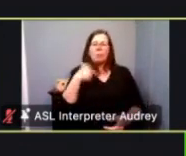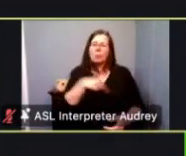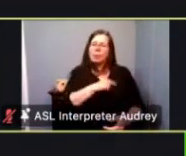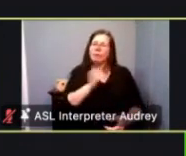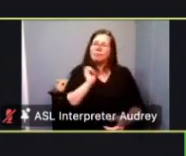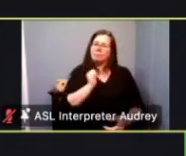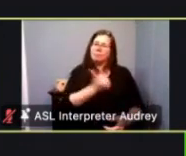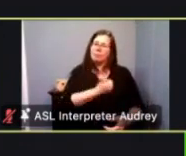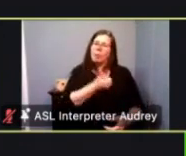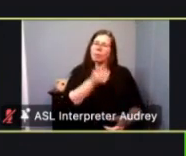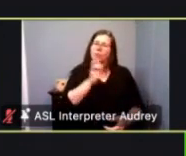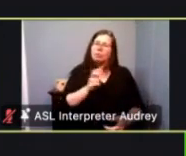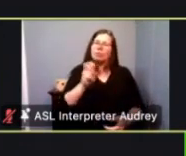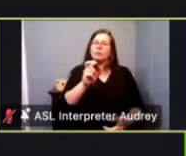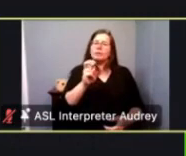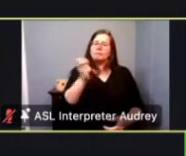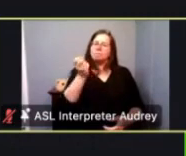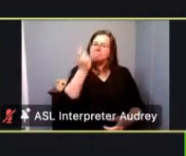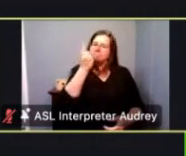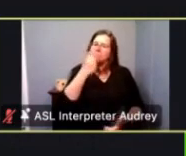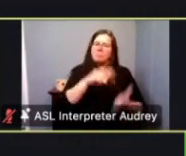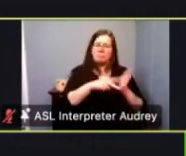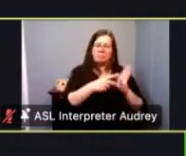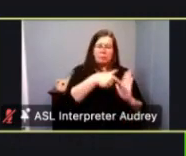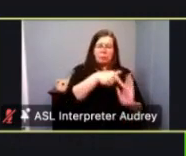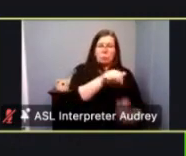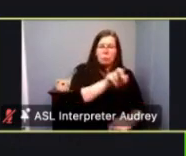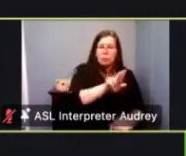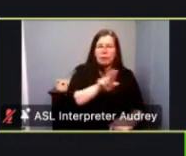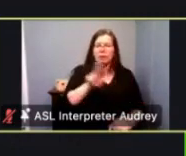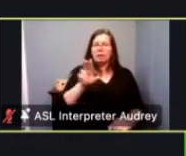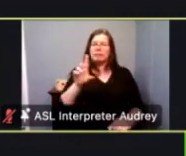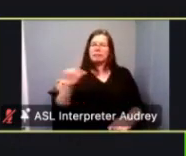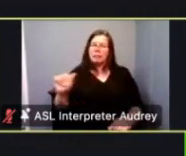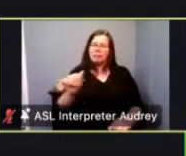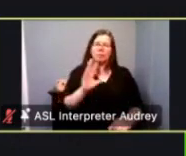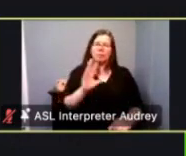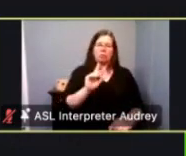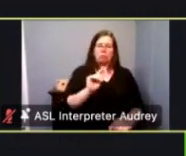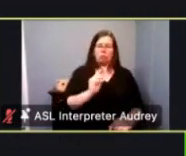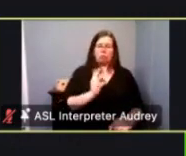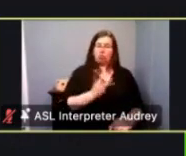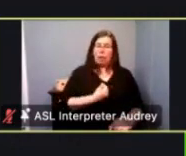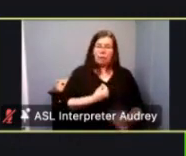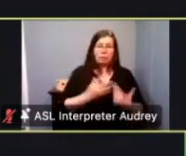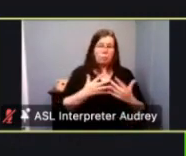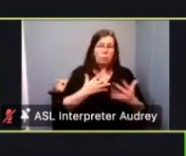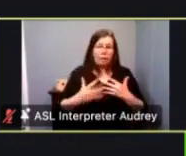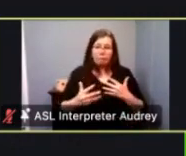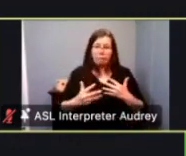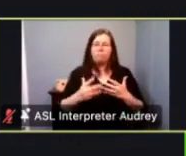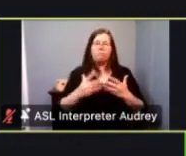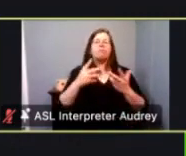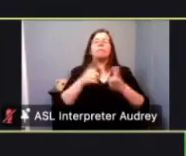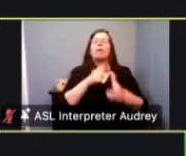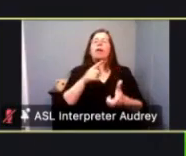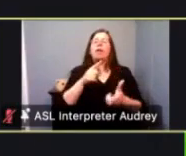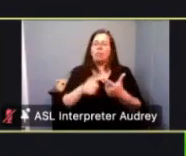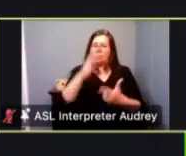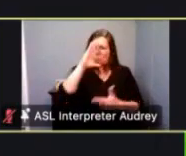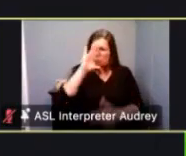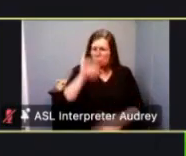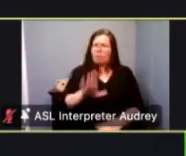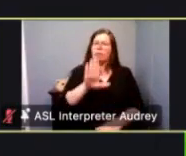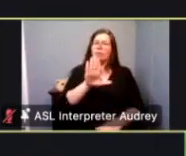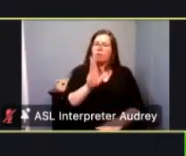own journey to understanding what it means to be queer, disabled, trans, whatever it may be. Know that wherever you are in that process, your journey